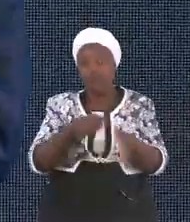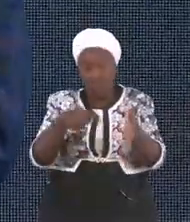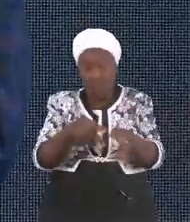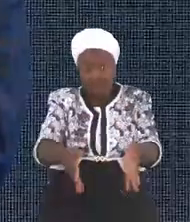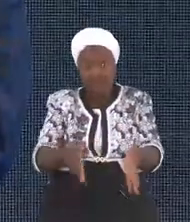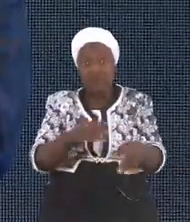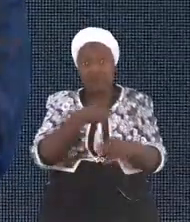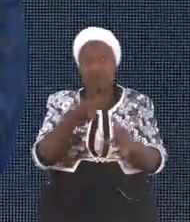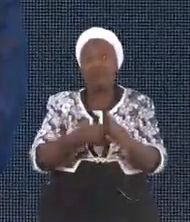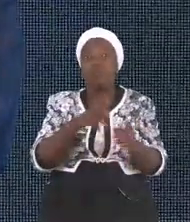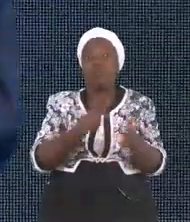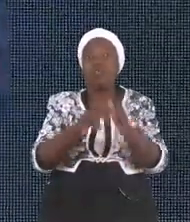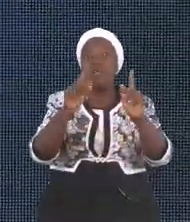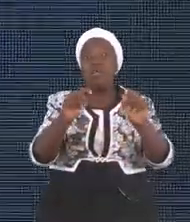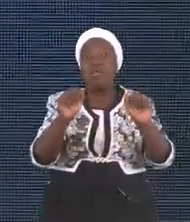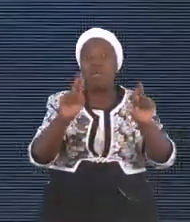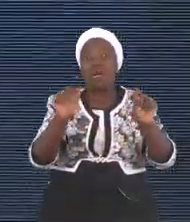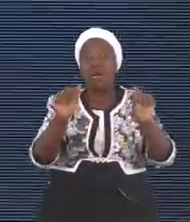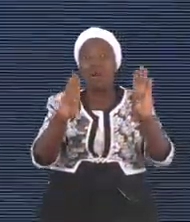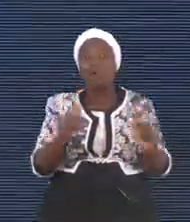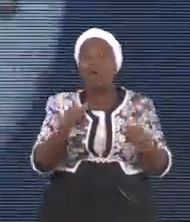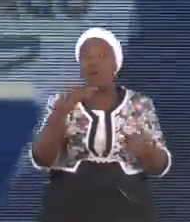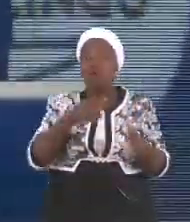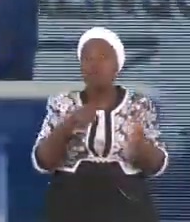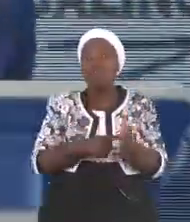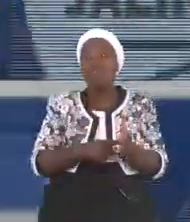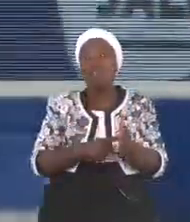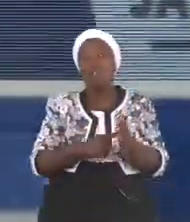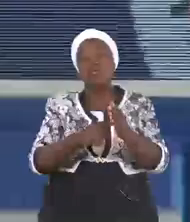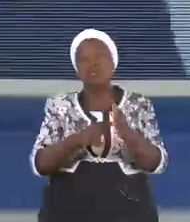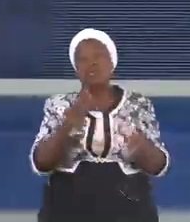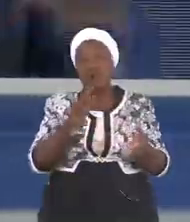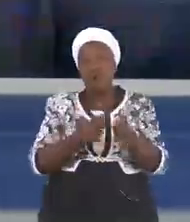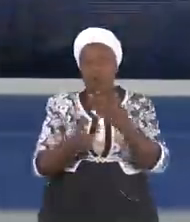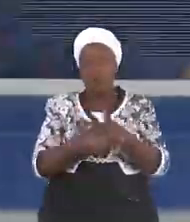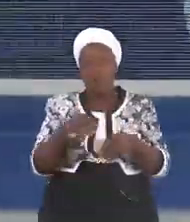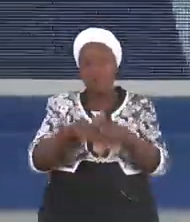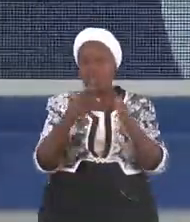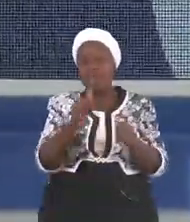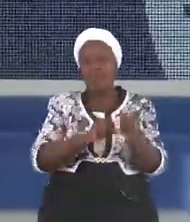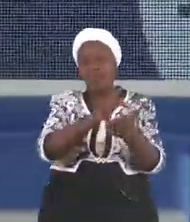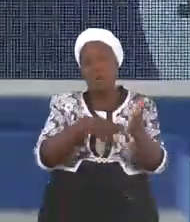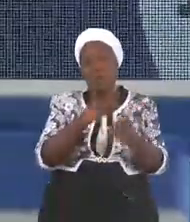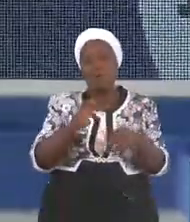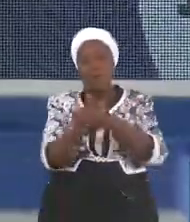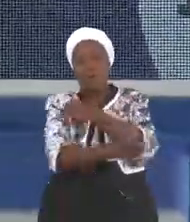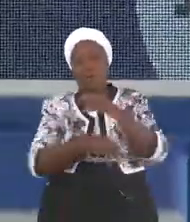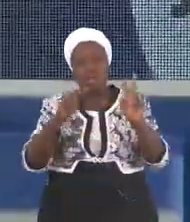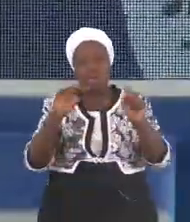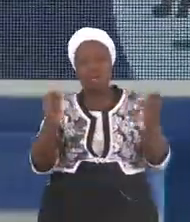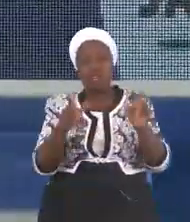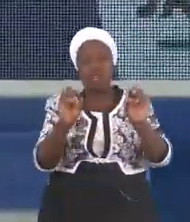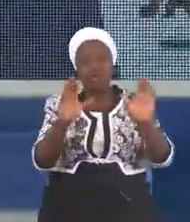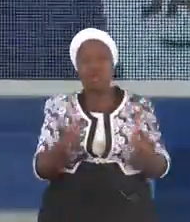location of this crusade in every part of our country here and in every part of the continent of